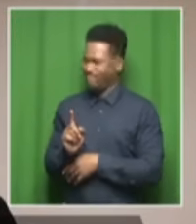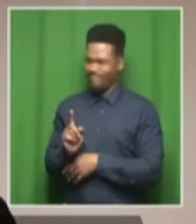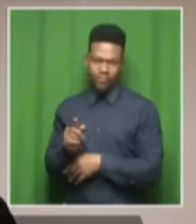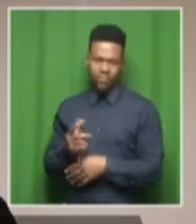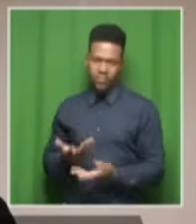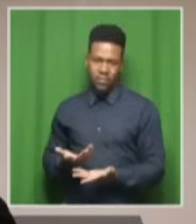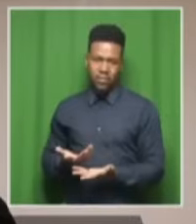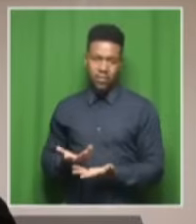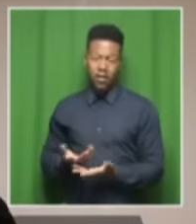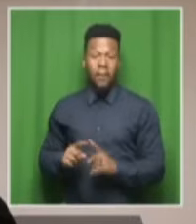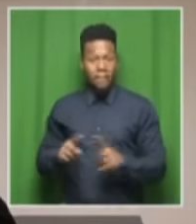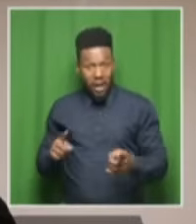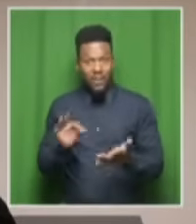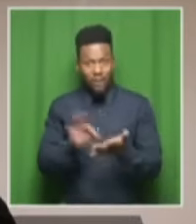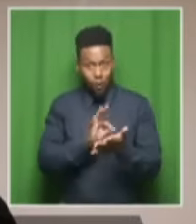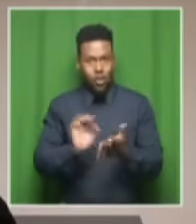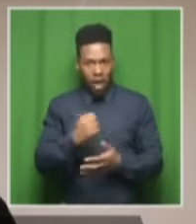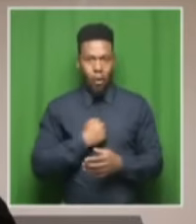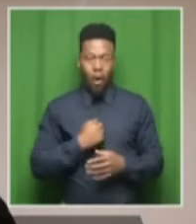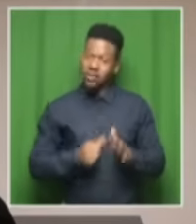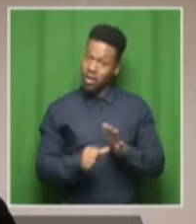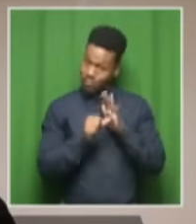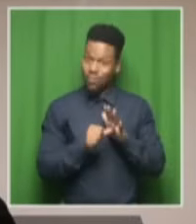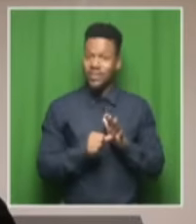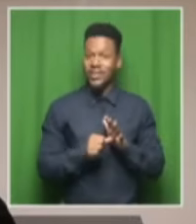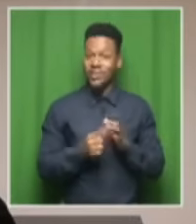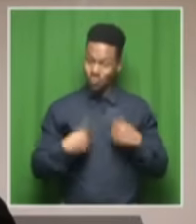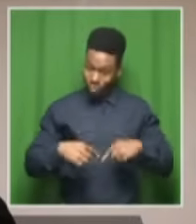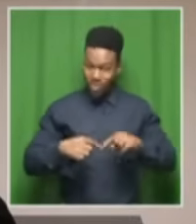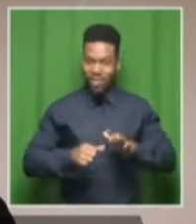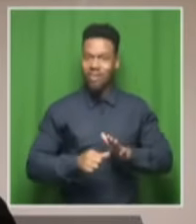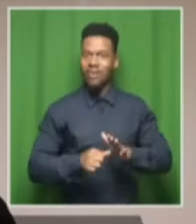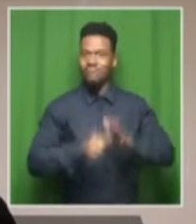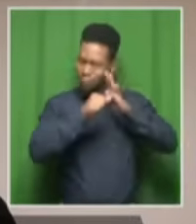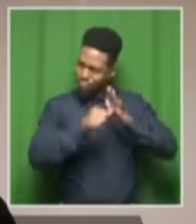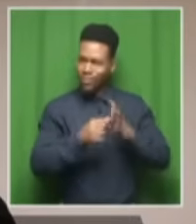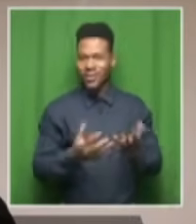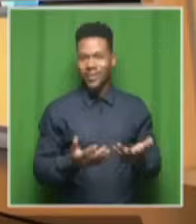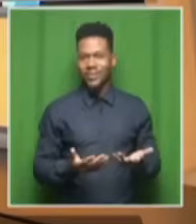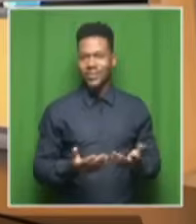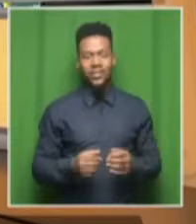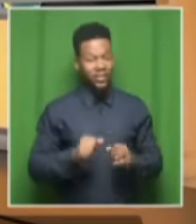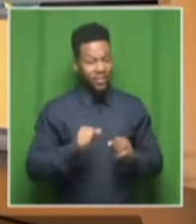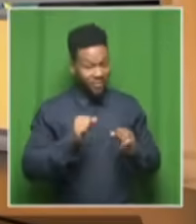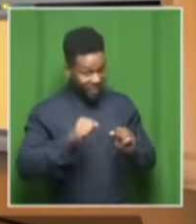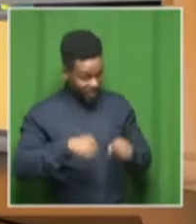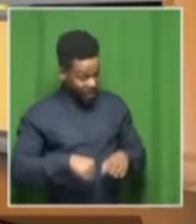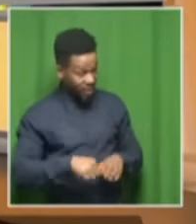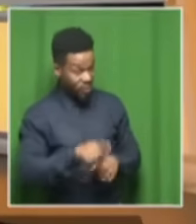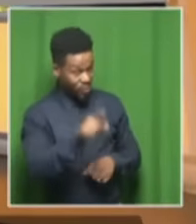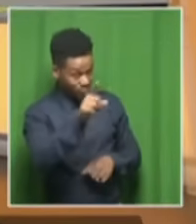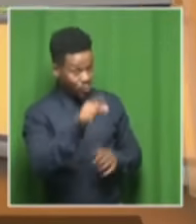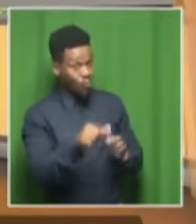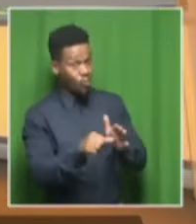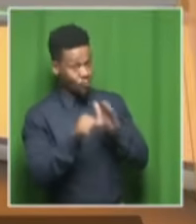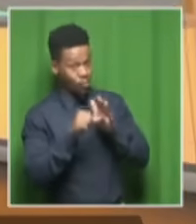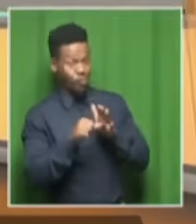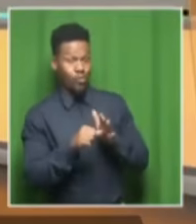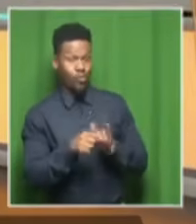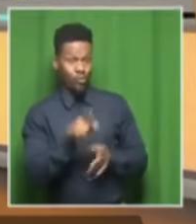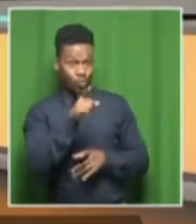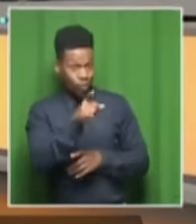count and we do matter. Yeah, you do. And that's the reality, is that you count more than anybody counts, because you